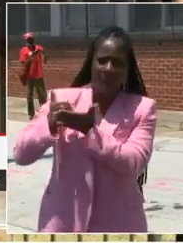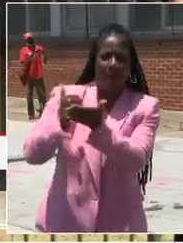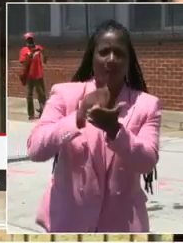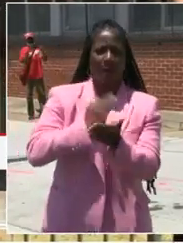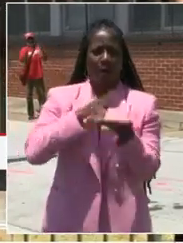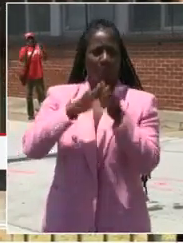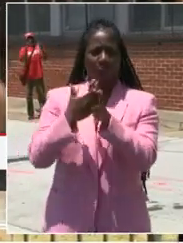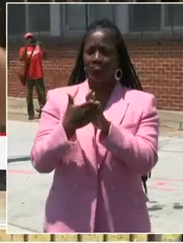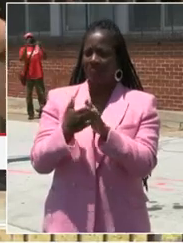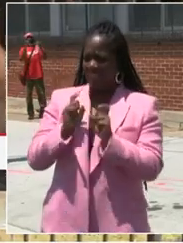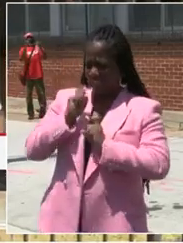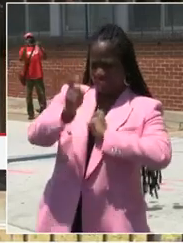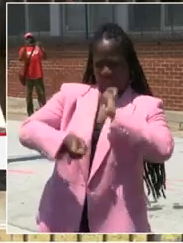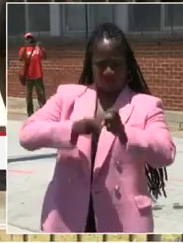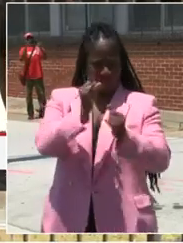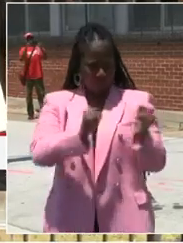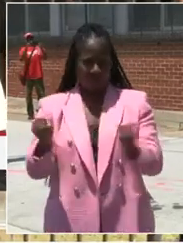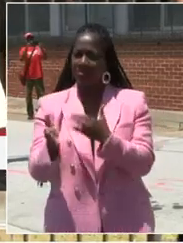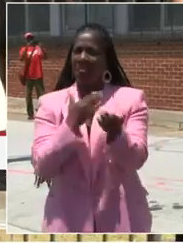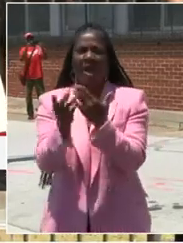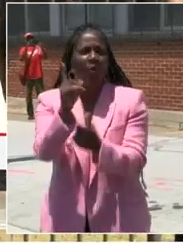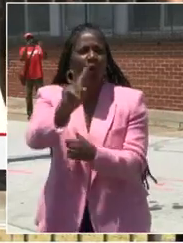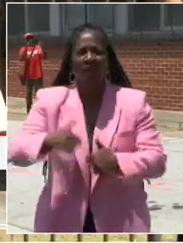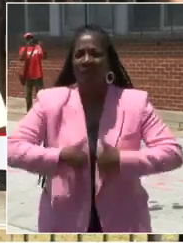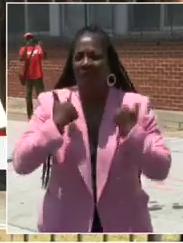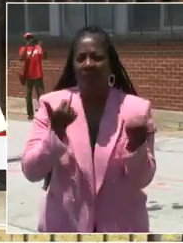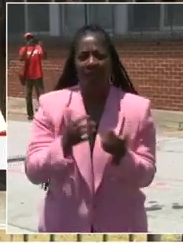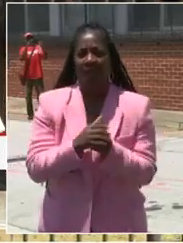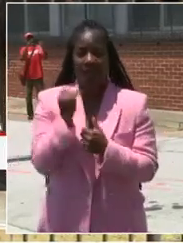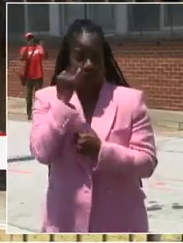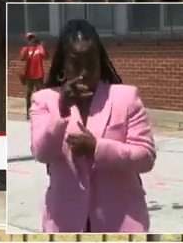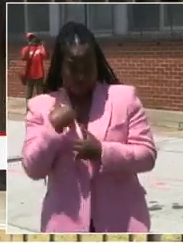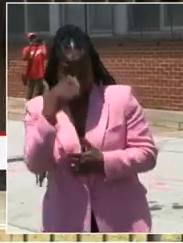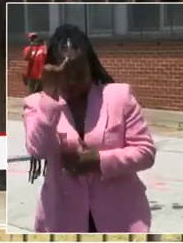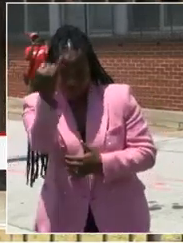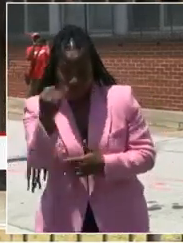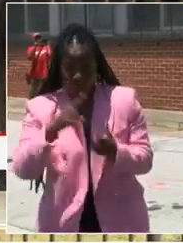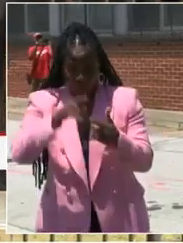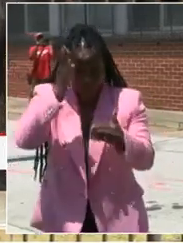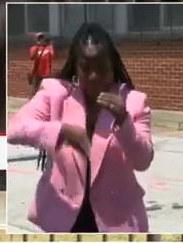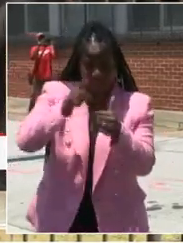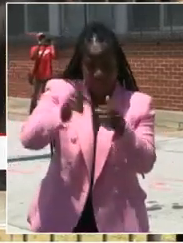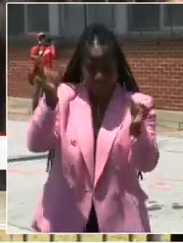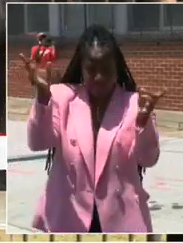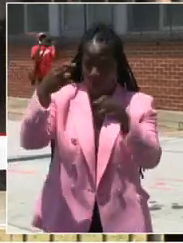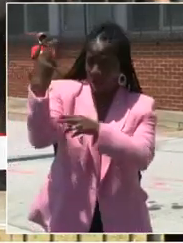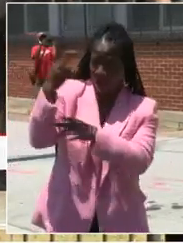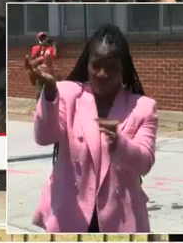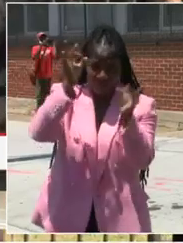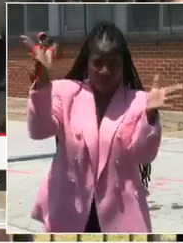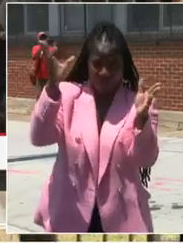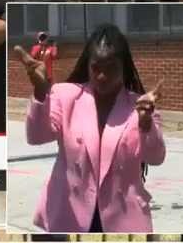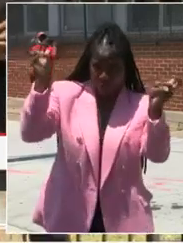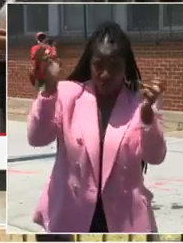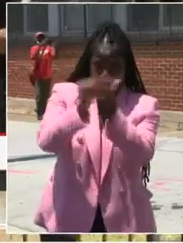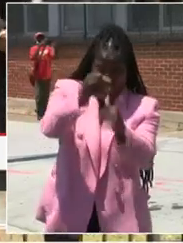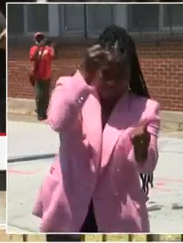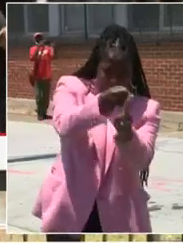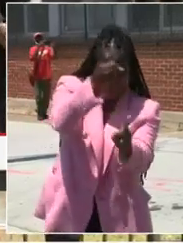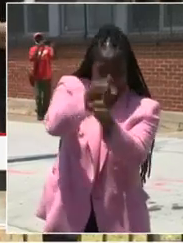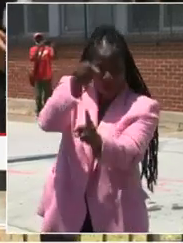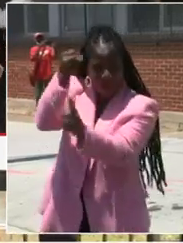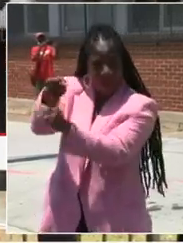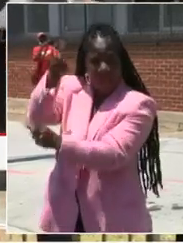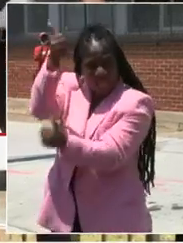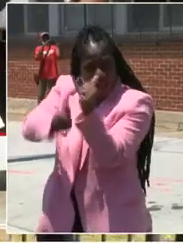are, what part of the city that you are, if you have an idea to end this issue that impacts every last